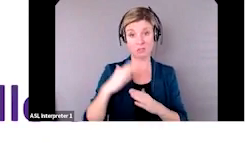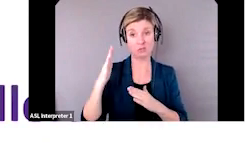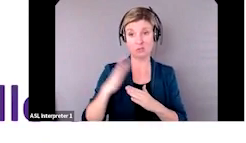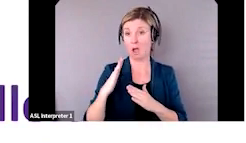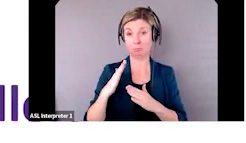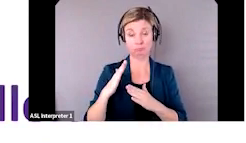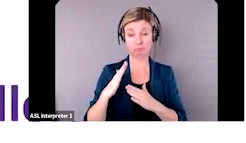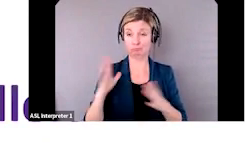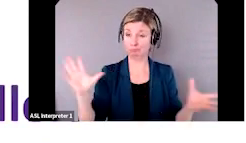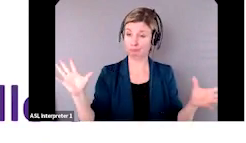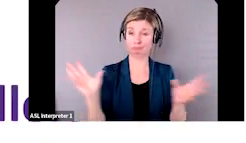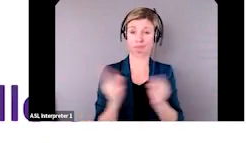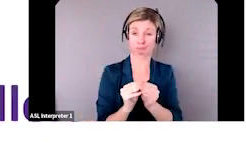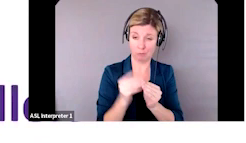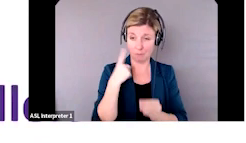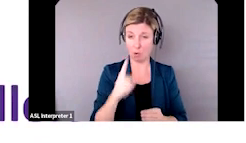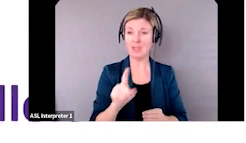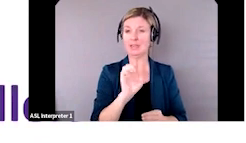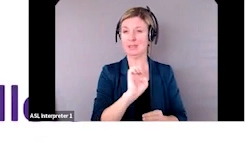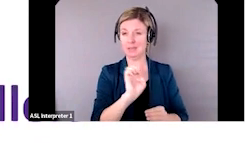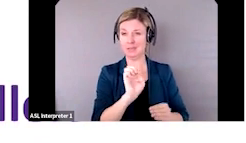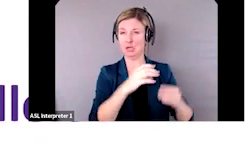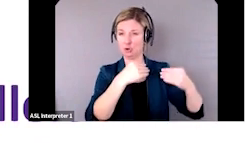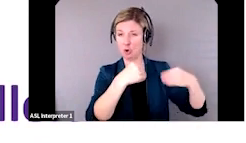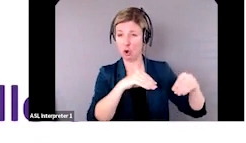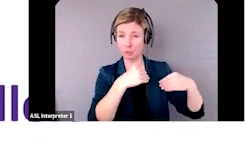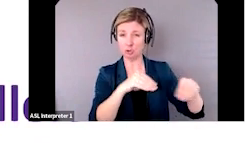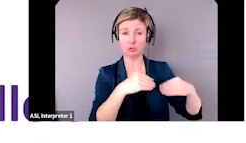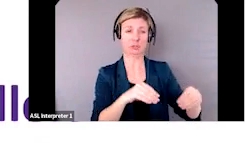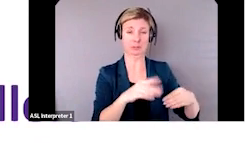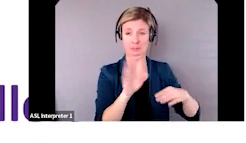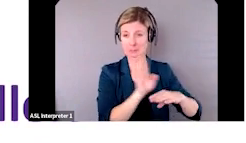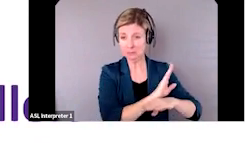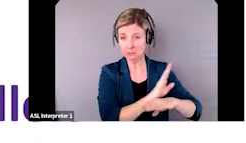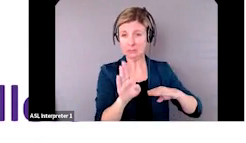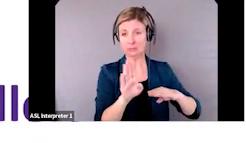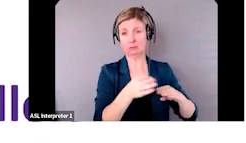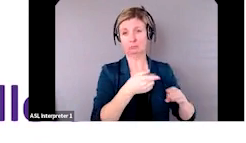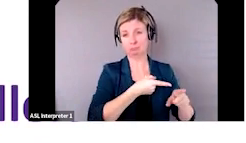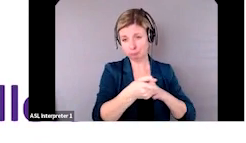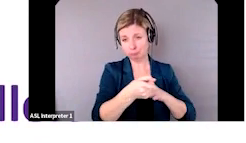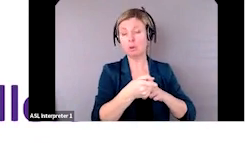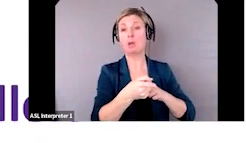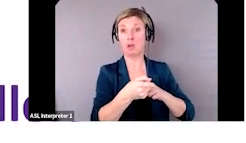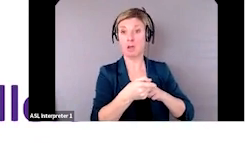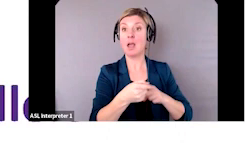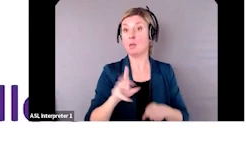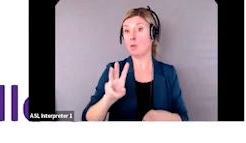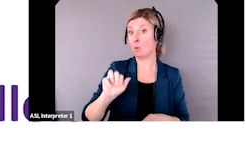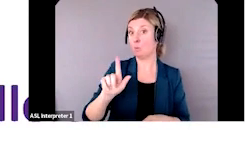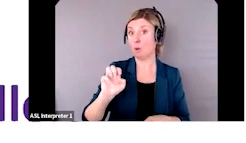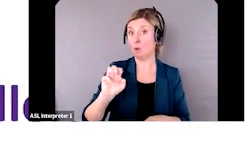is growing, but Amazon has a market dominance that is going to be here for a while, I would suspect.